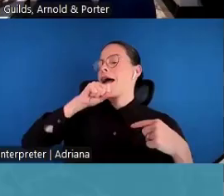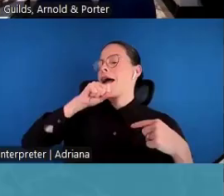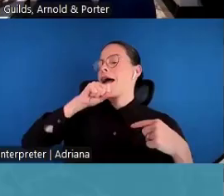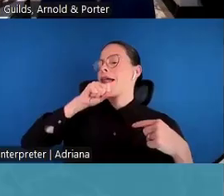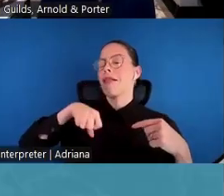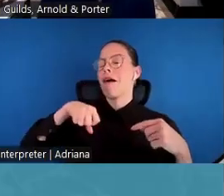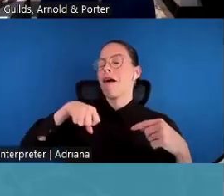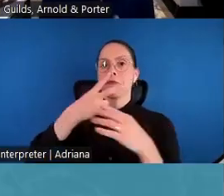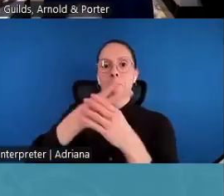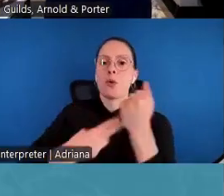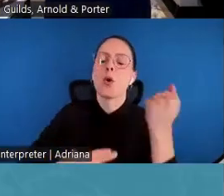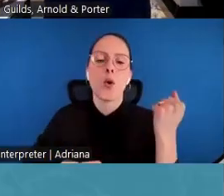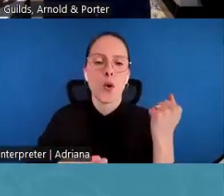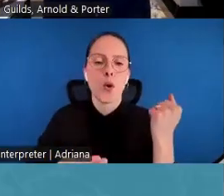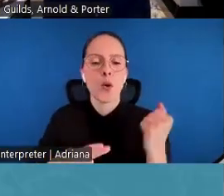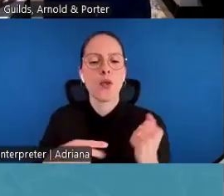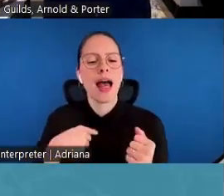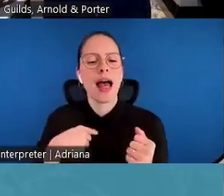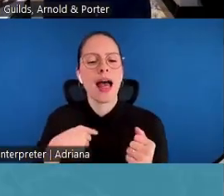starting to put questions in.